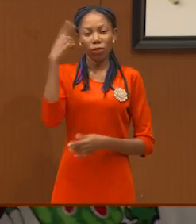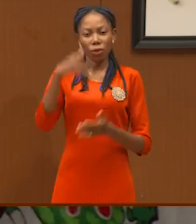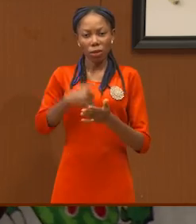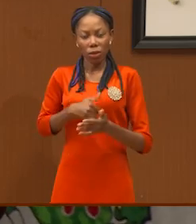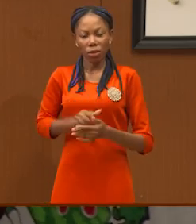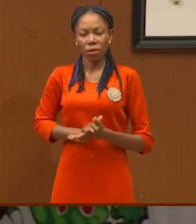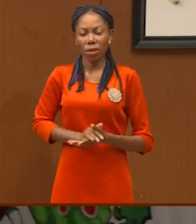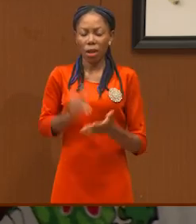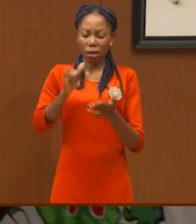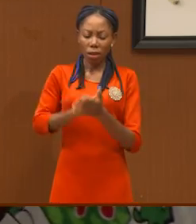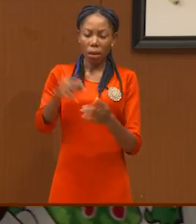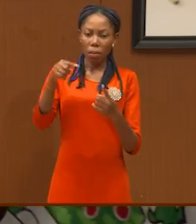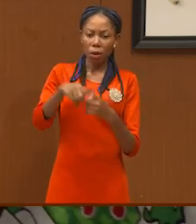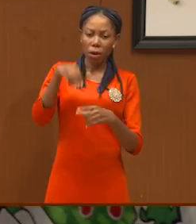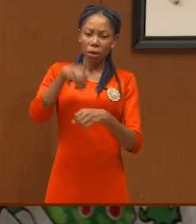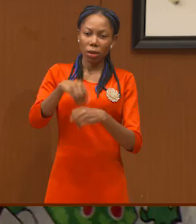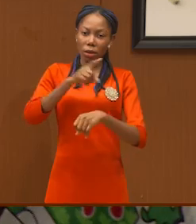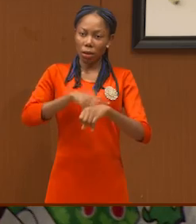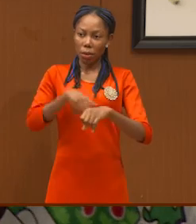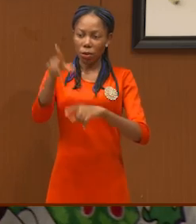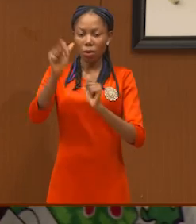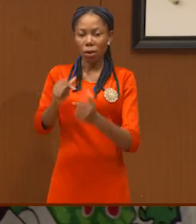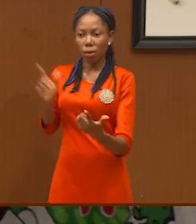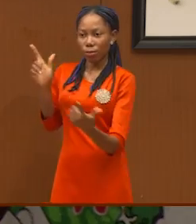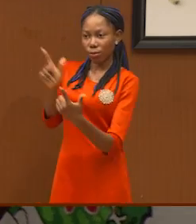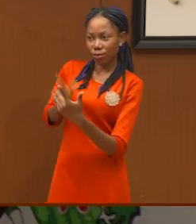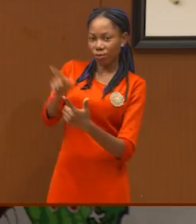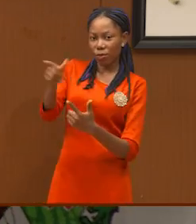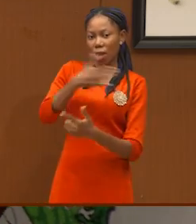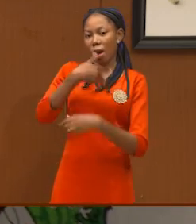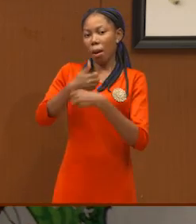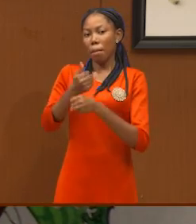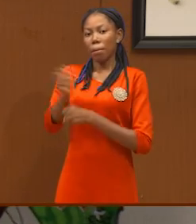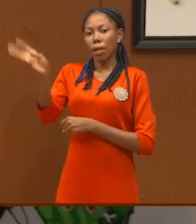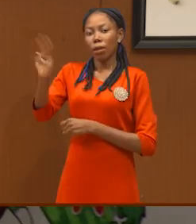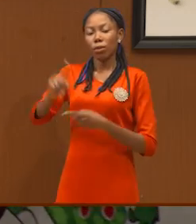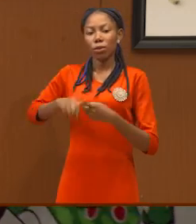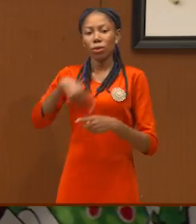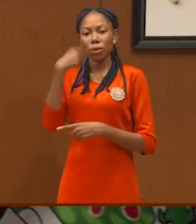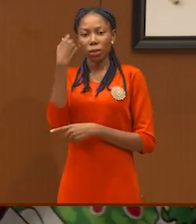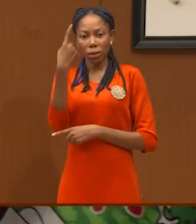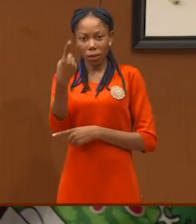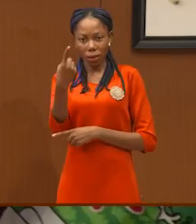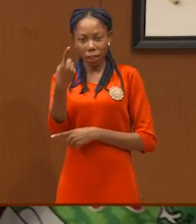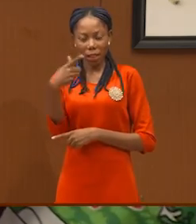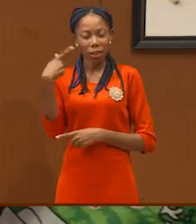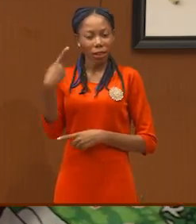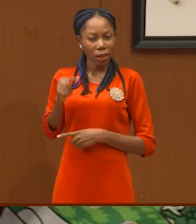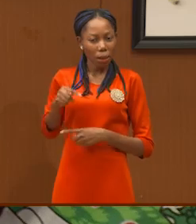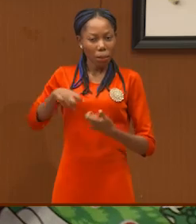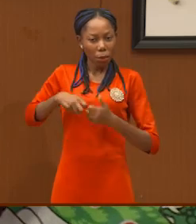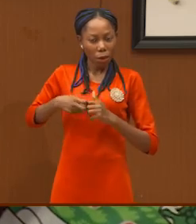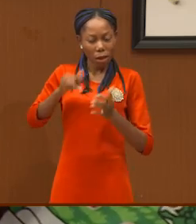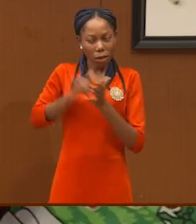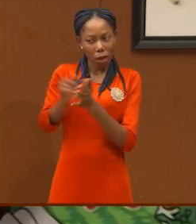in time, you could have approached him and make him to understand the implication of non-payment